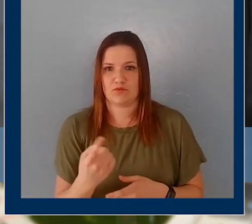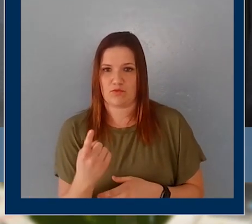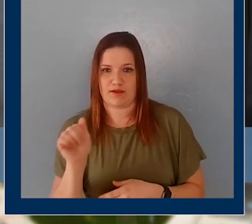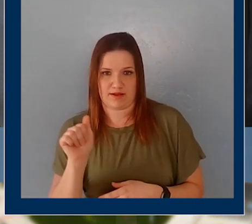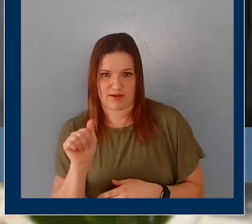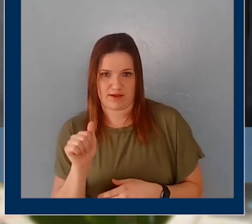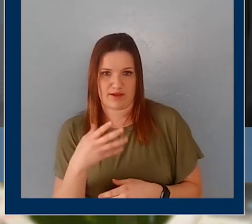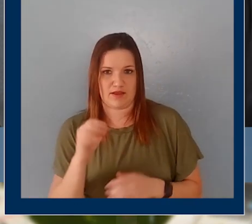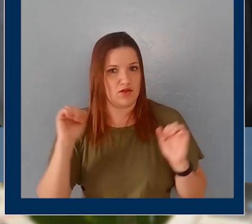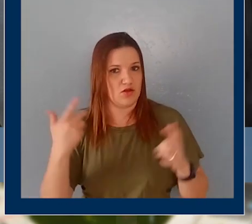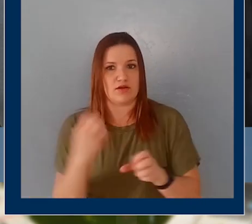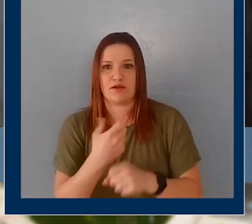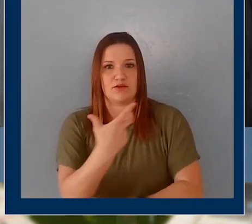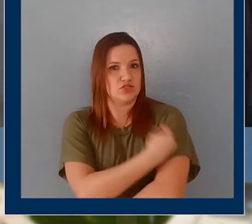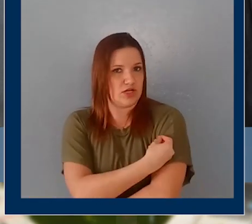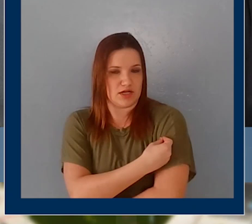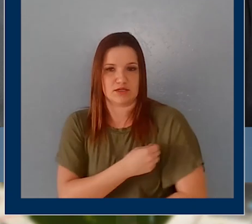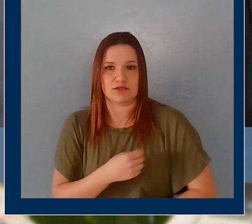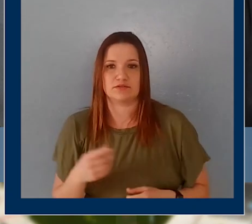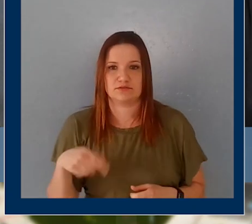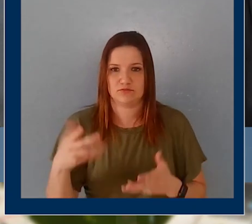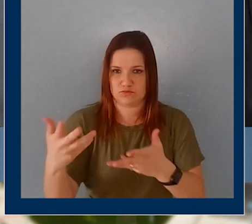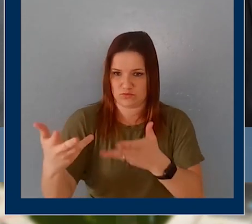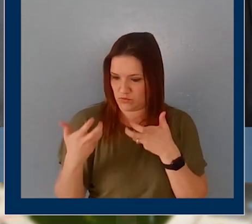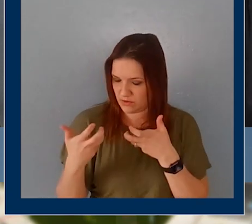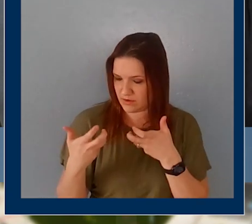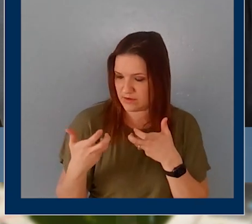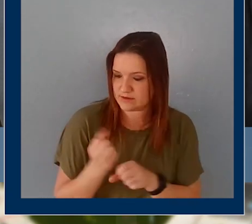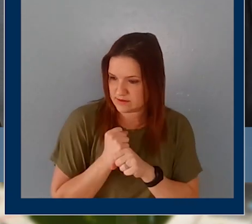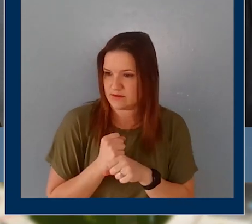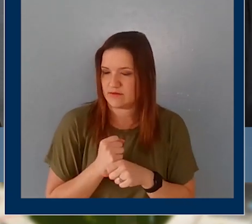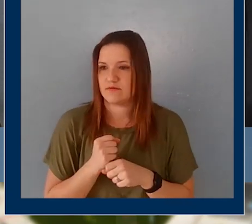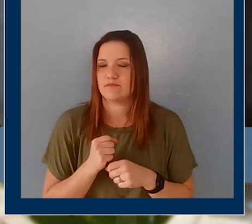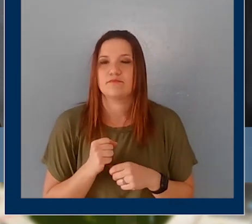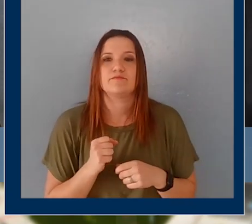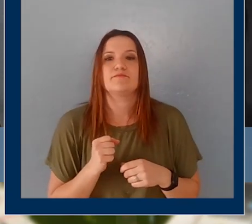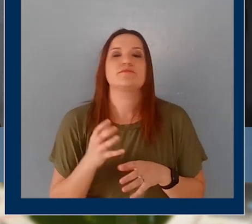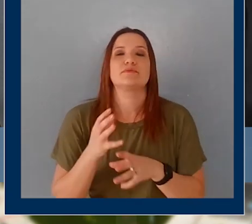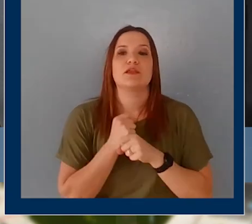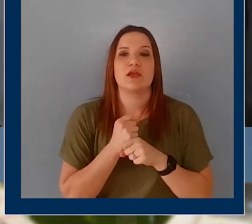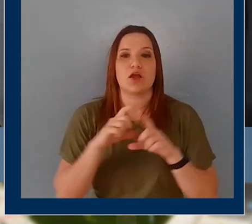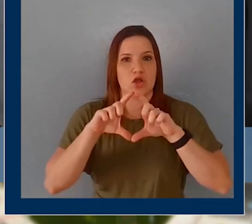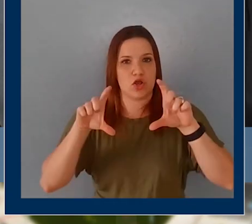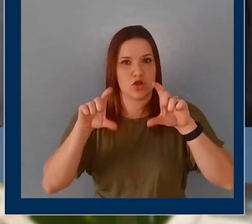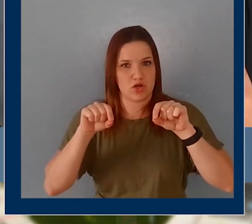that phase 1A, and they all got their first dose, those that wanted to receive it.